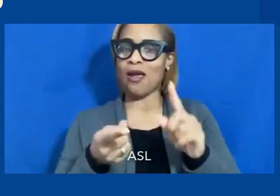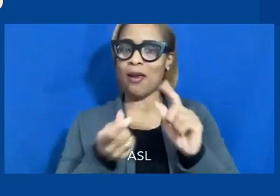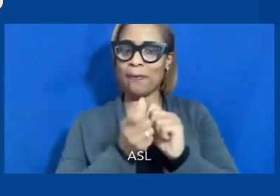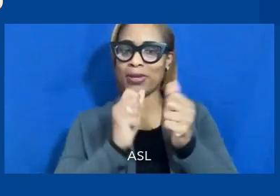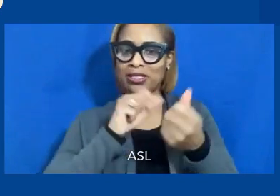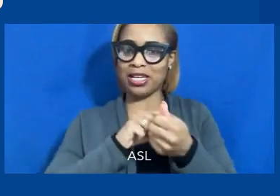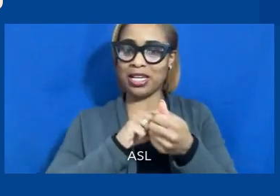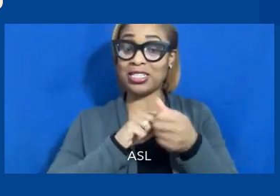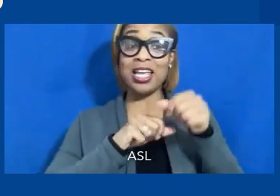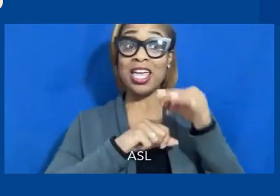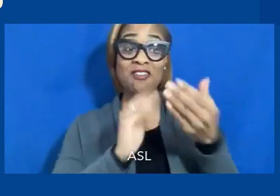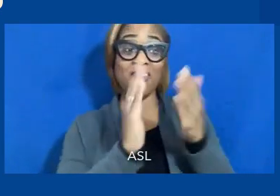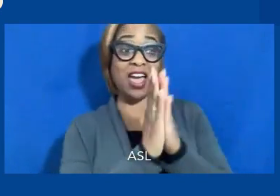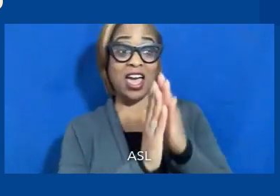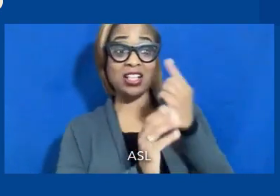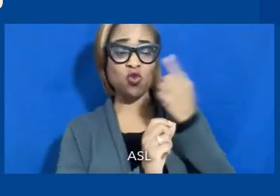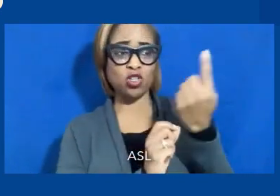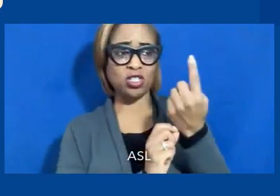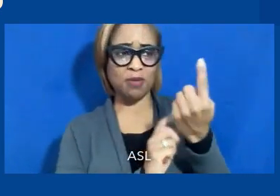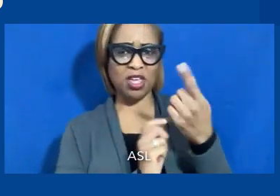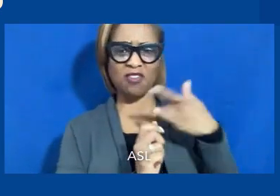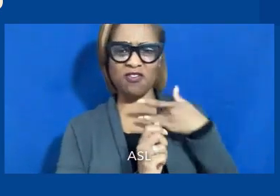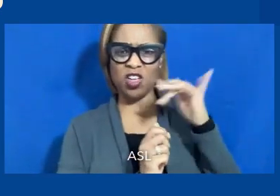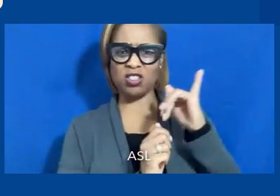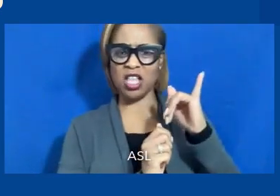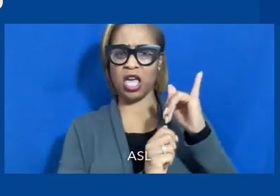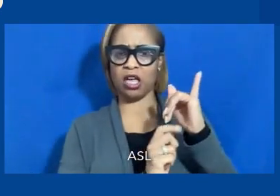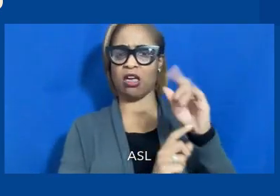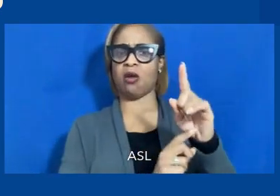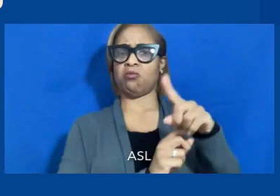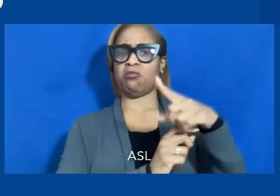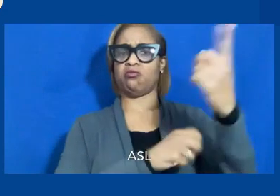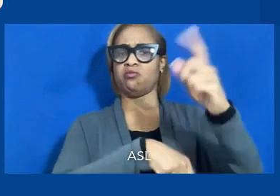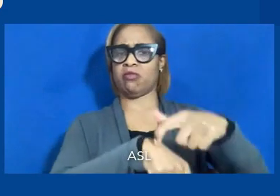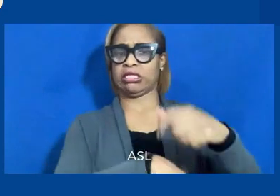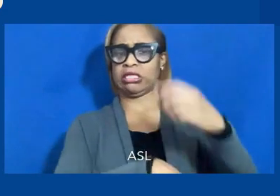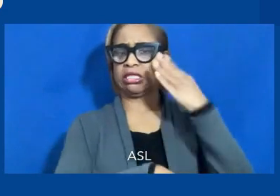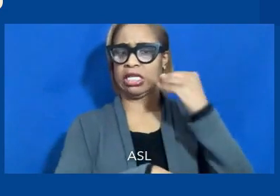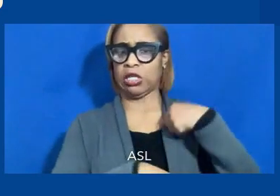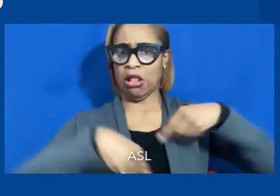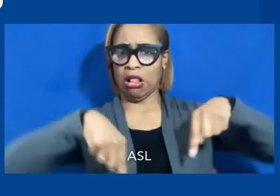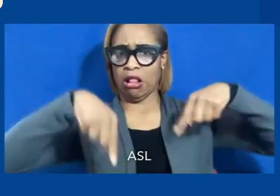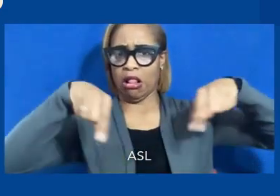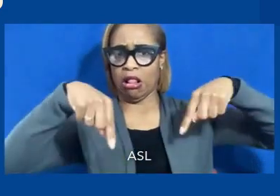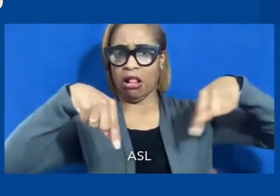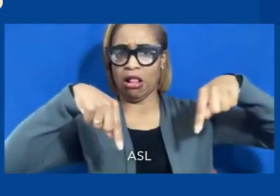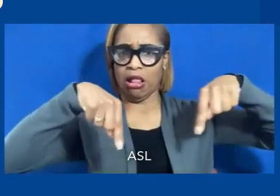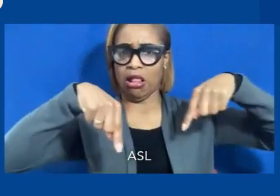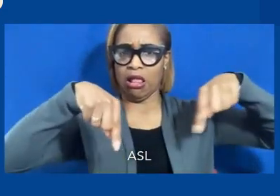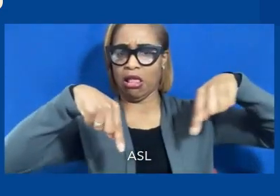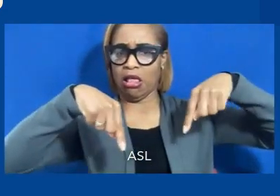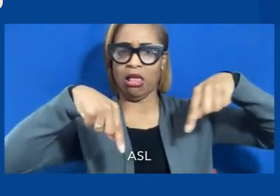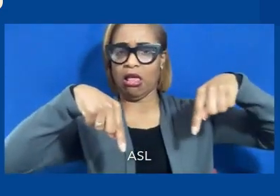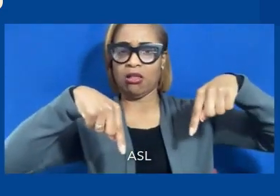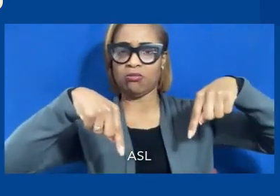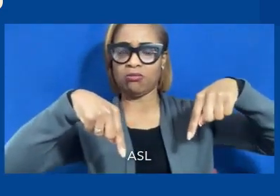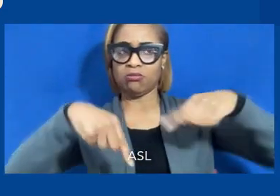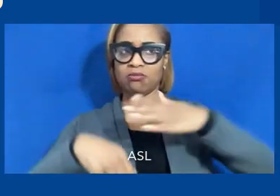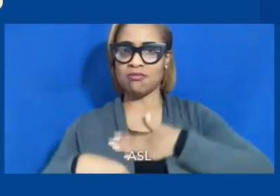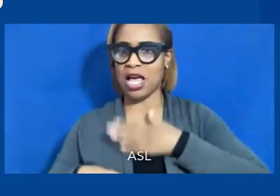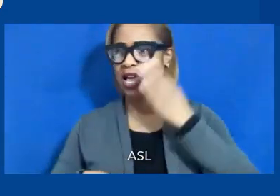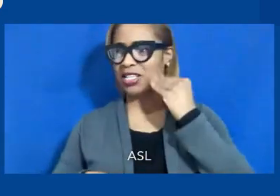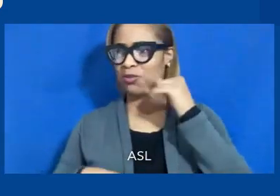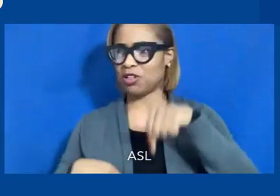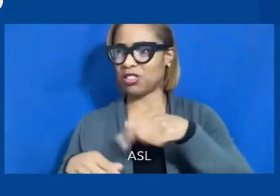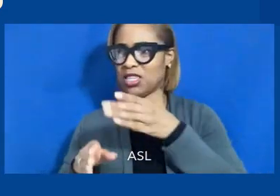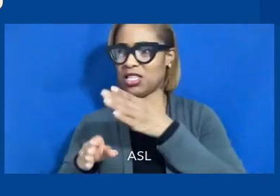for something feels like an outlying experience and it's nerve-wracking, my experience in this business is you